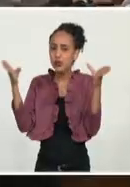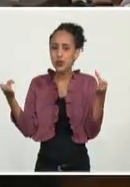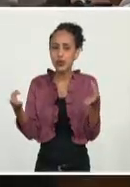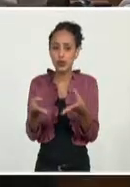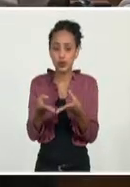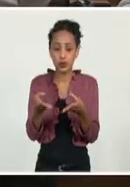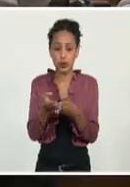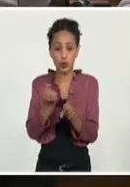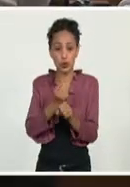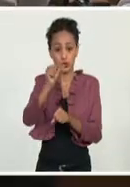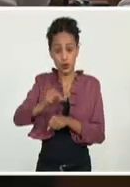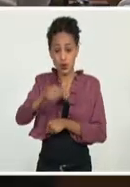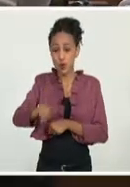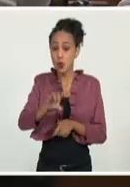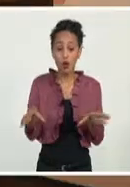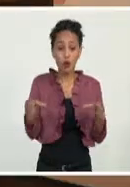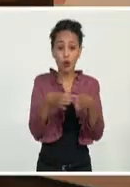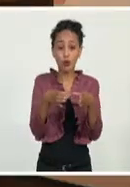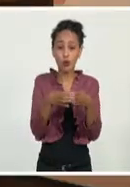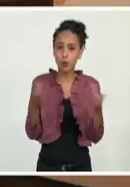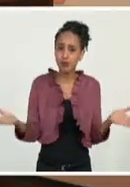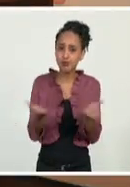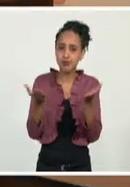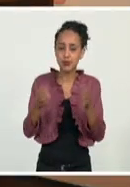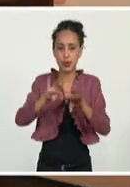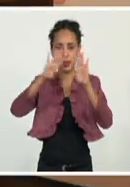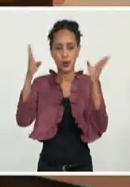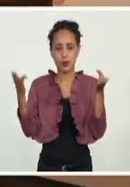los movimientos progresistas del